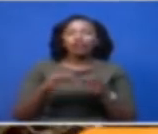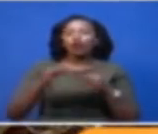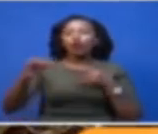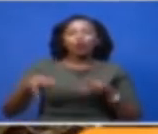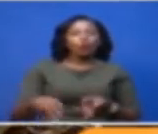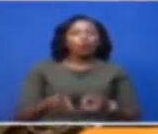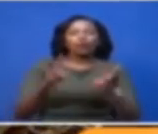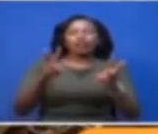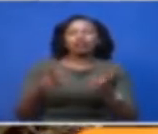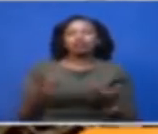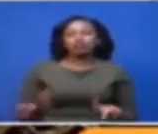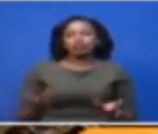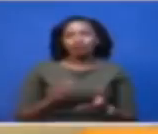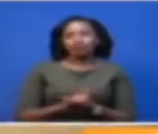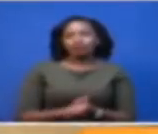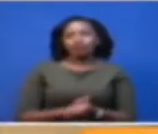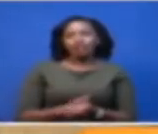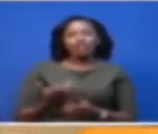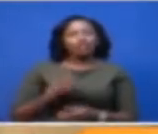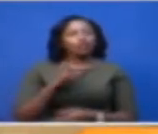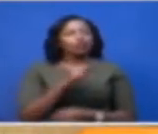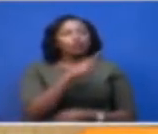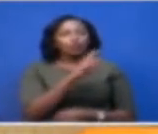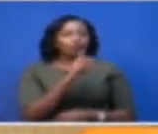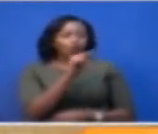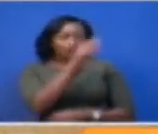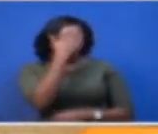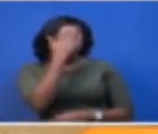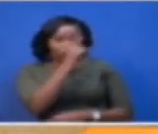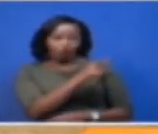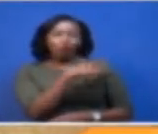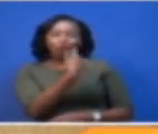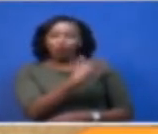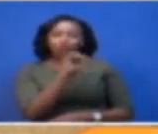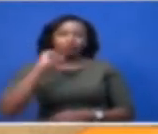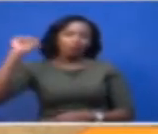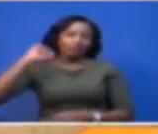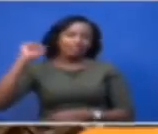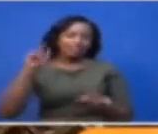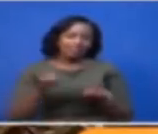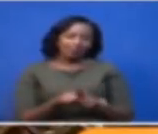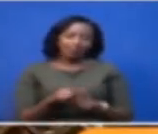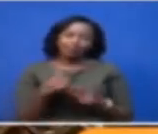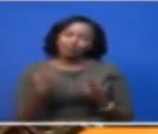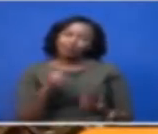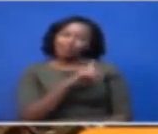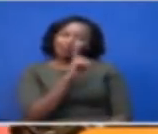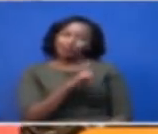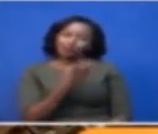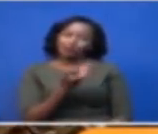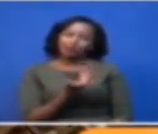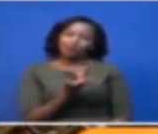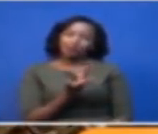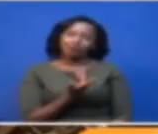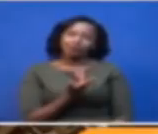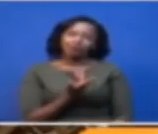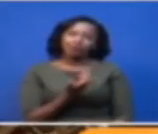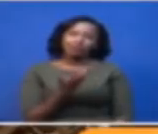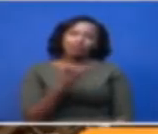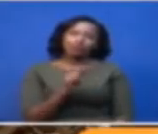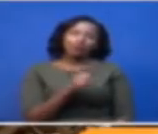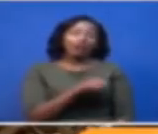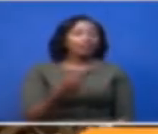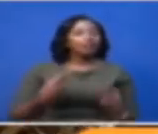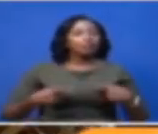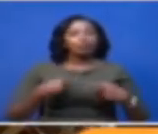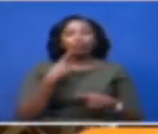Nanjira and not bring up politics. I know you've been following what's been happening. the crackdown, I'll put that in quotes because some people see it as something